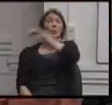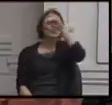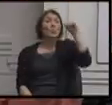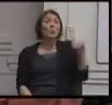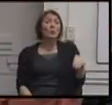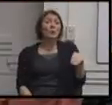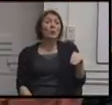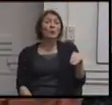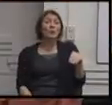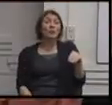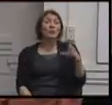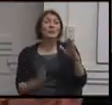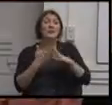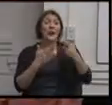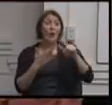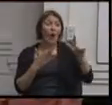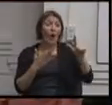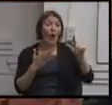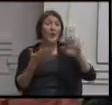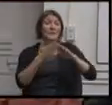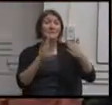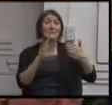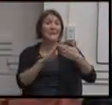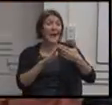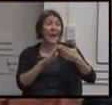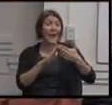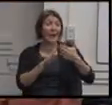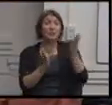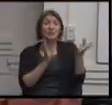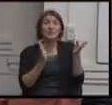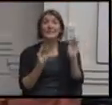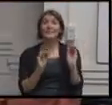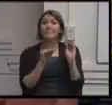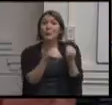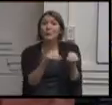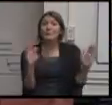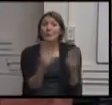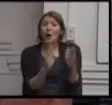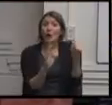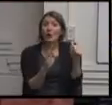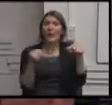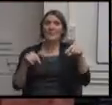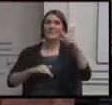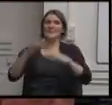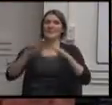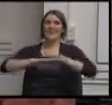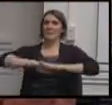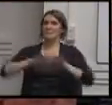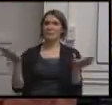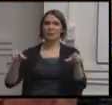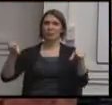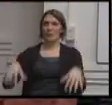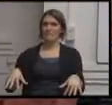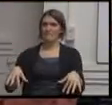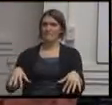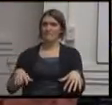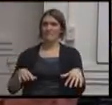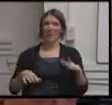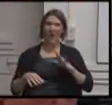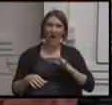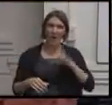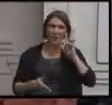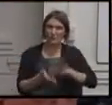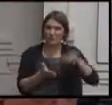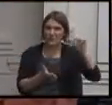to downtown where we could actually move the municipal center to at a much more affordable